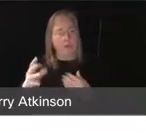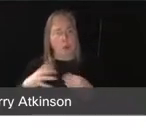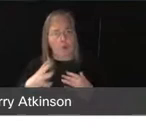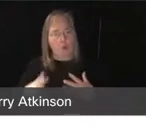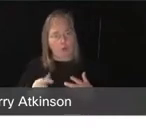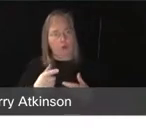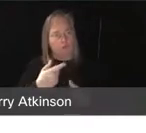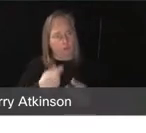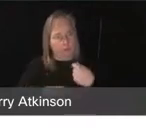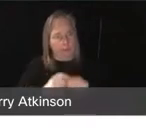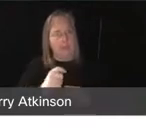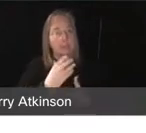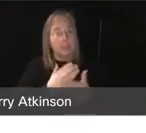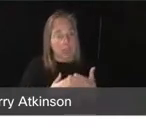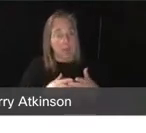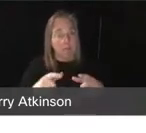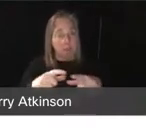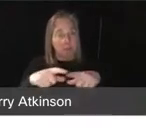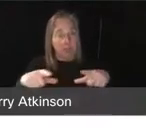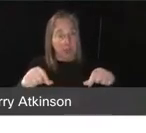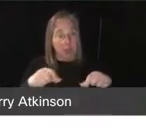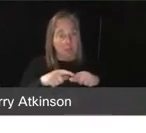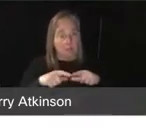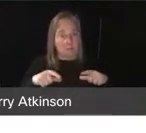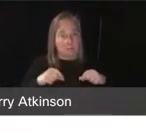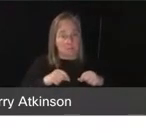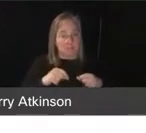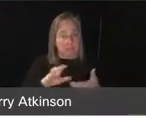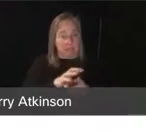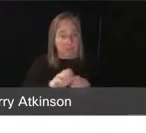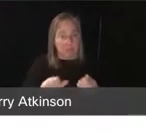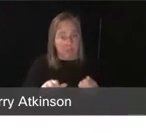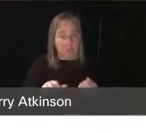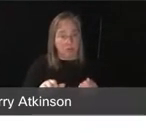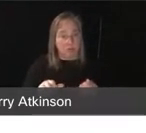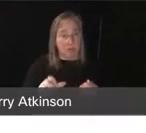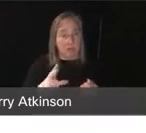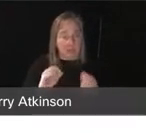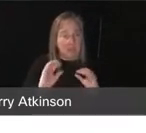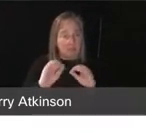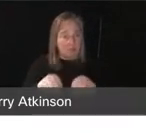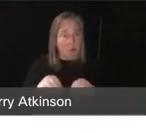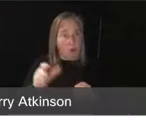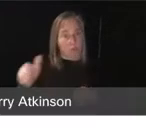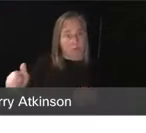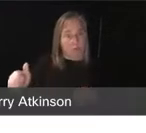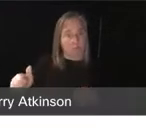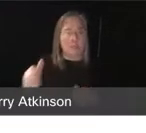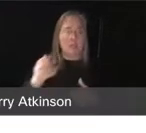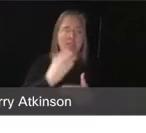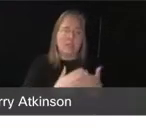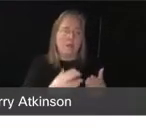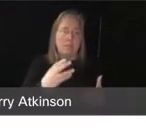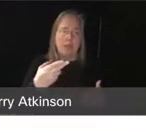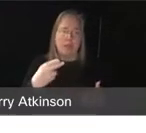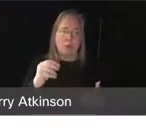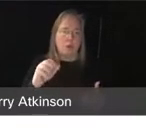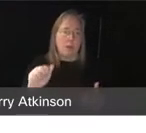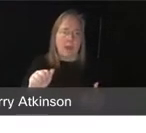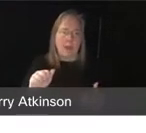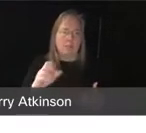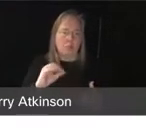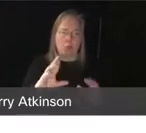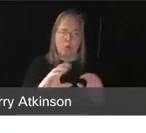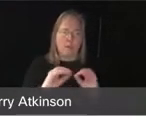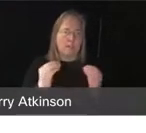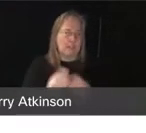replaced some of the adjacent blocks that were damaged, and they installed them. Some of the homeowners associations or organizations that